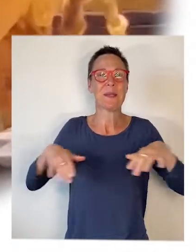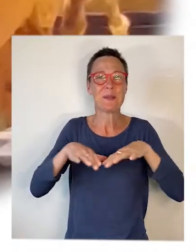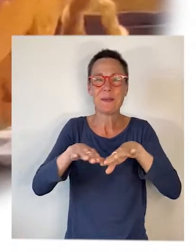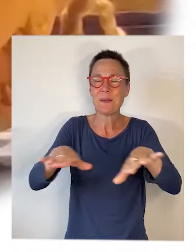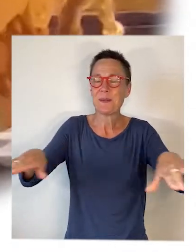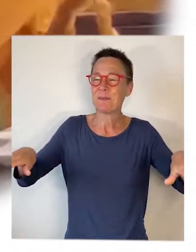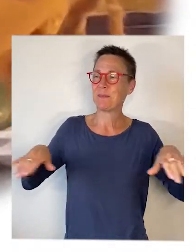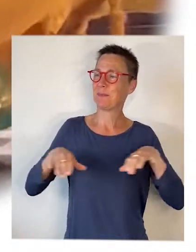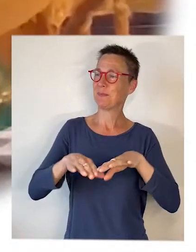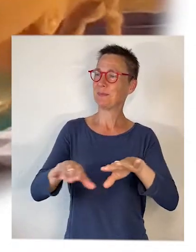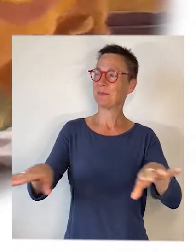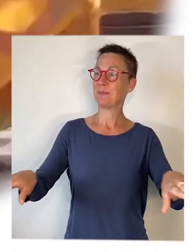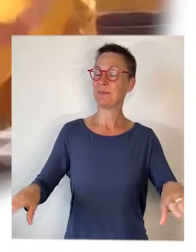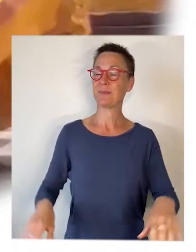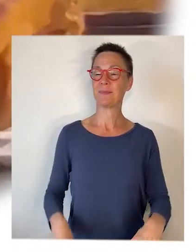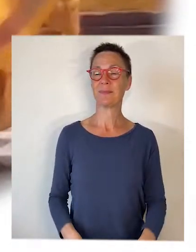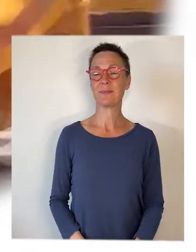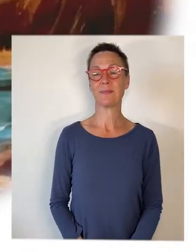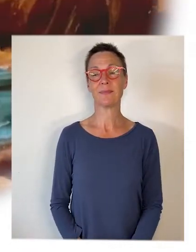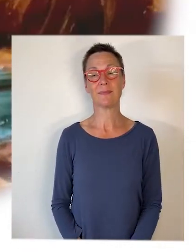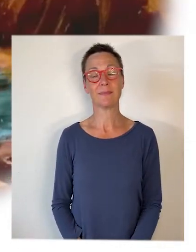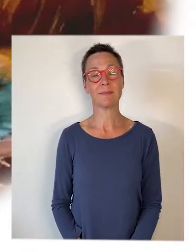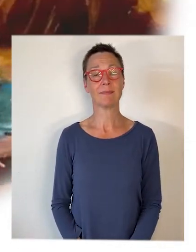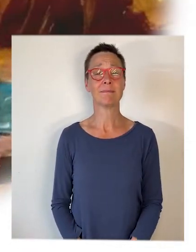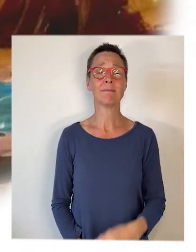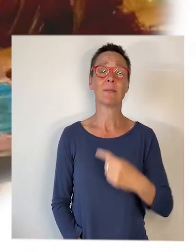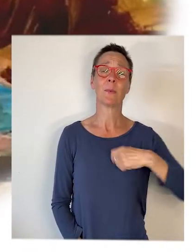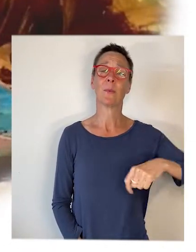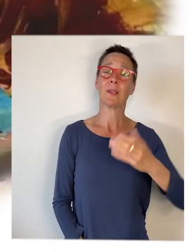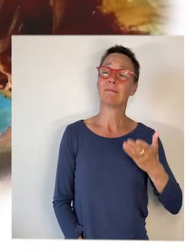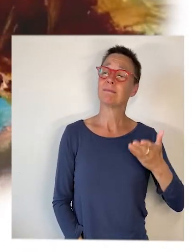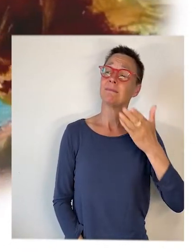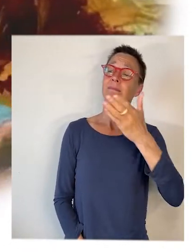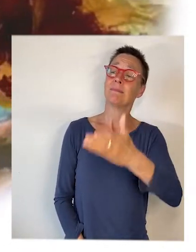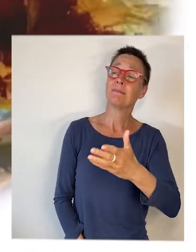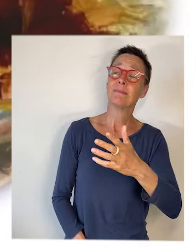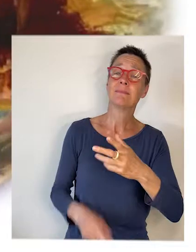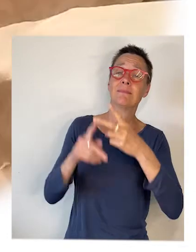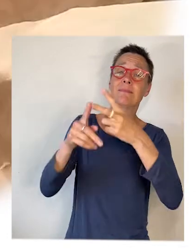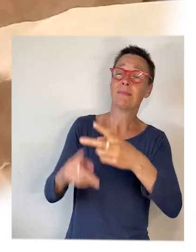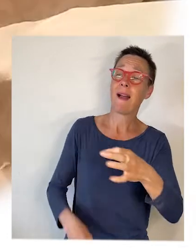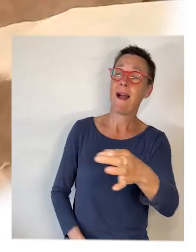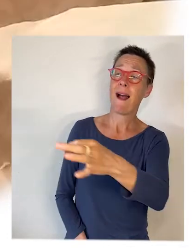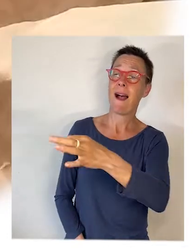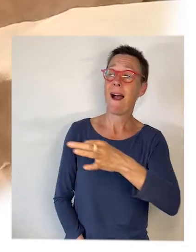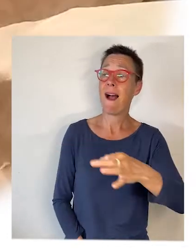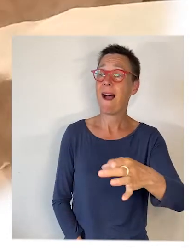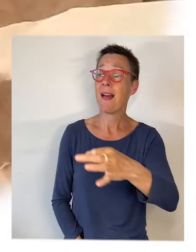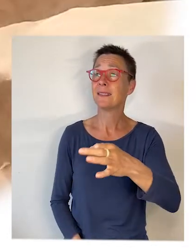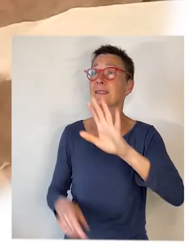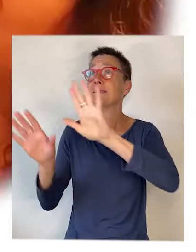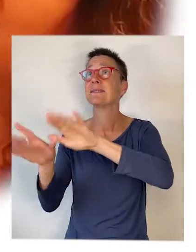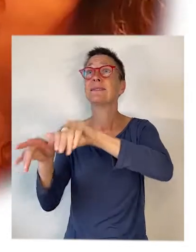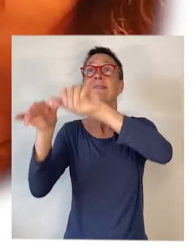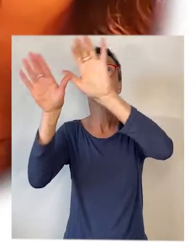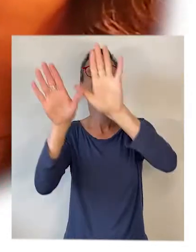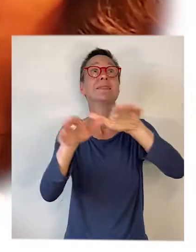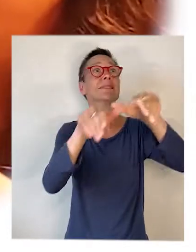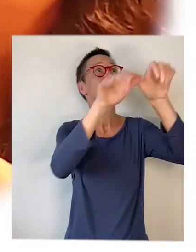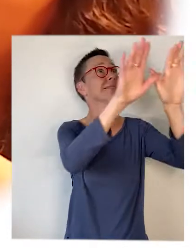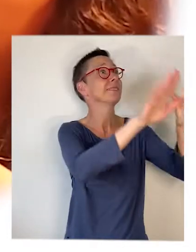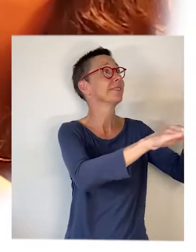day in the sea. And as we sail to the island, the gulls fly high,